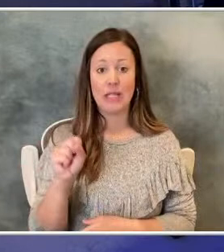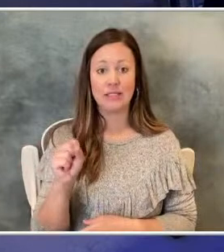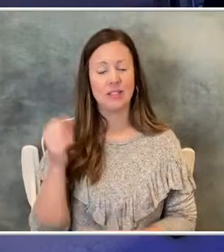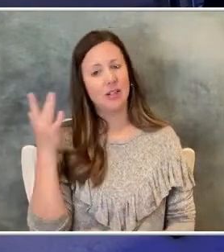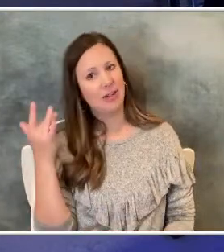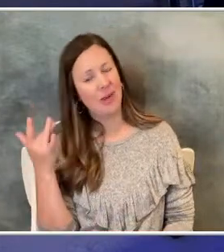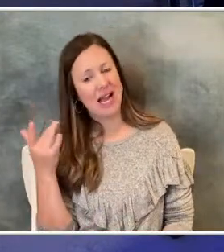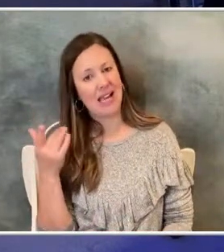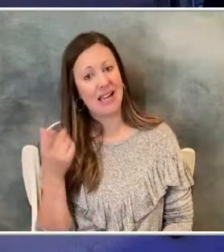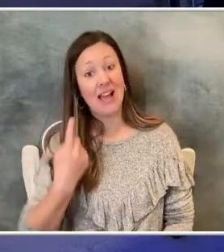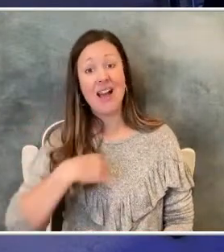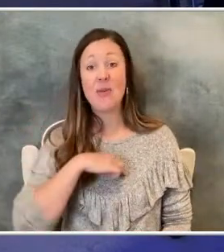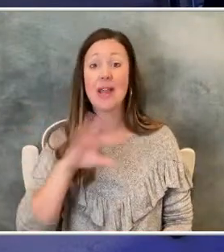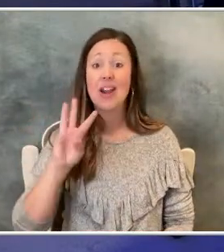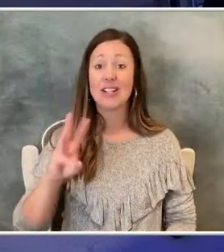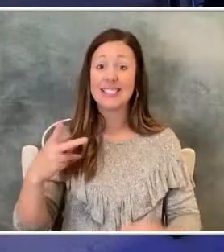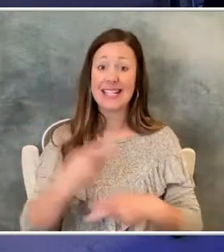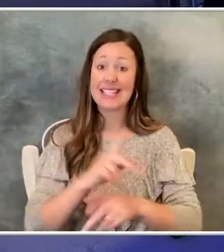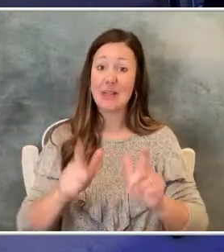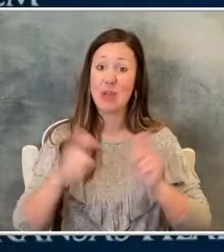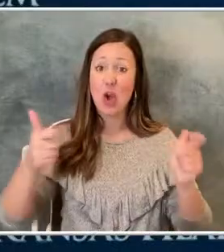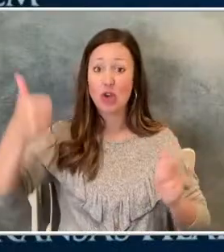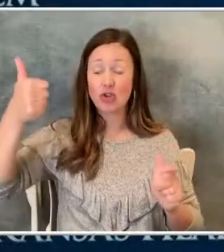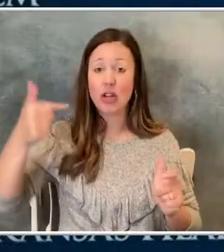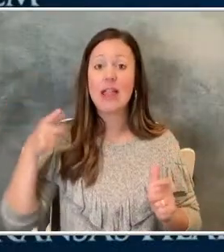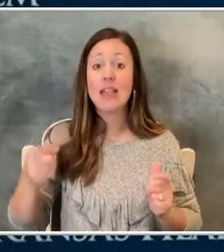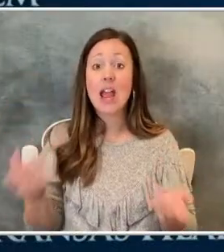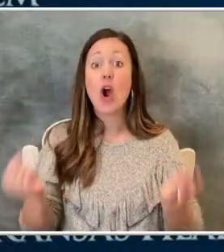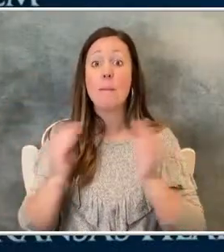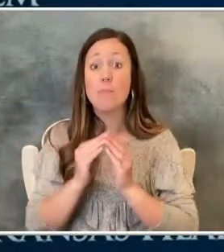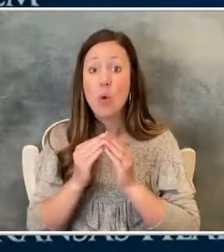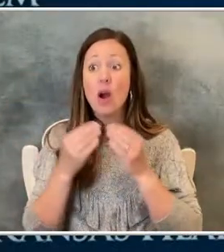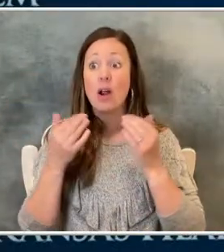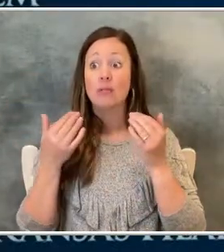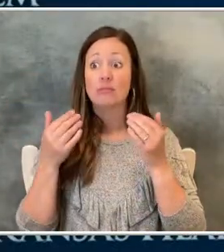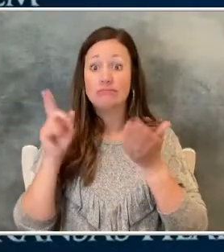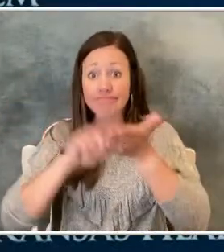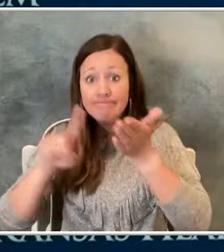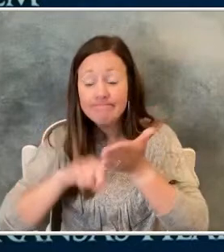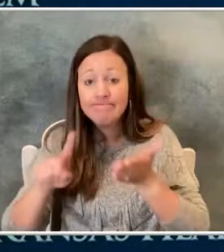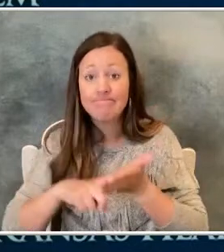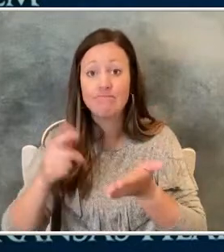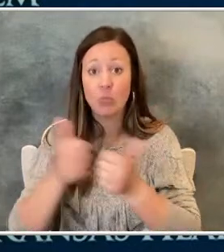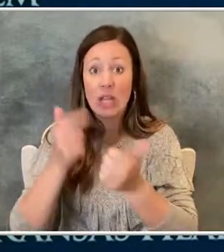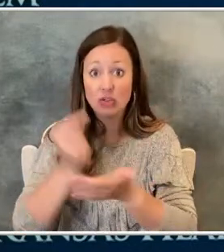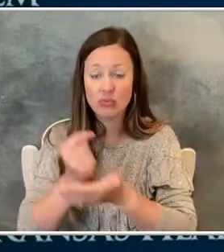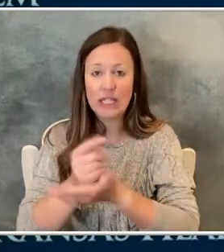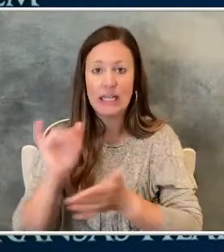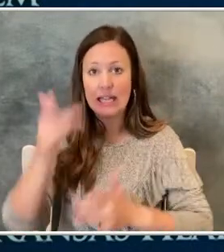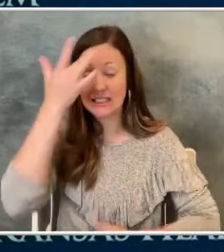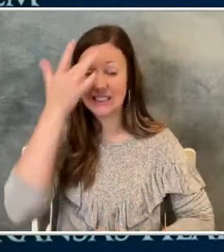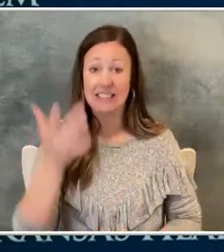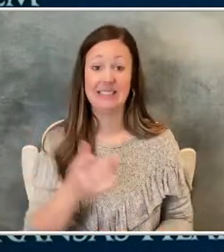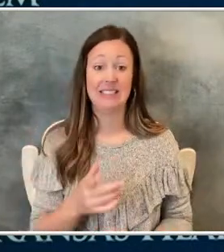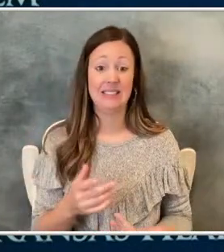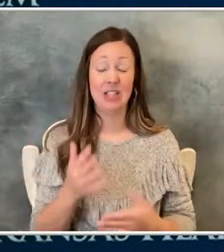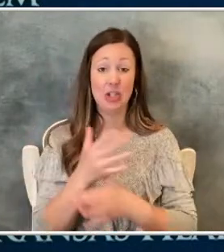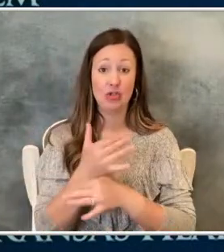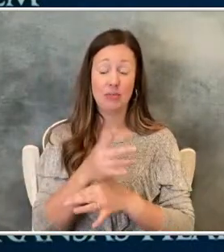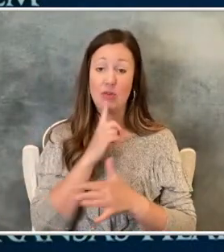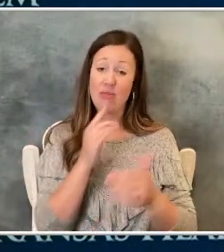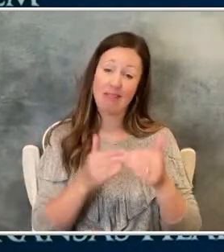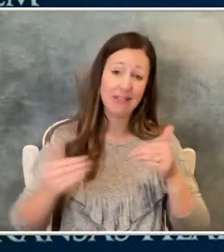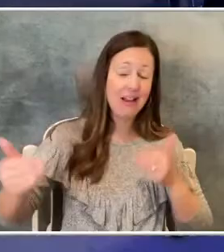6 times larger than them. Right. They're more actively involved with treating this disease than we are. That says a lot. It does say a lot. Germany's way ahead of us in